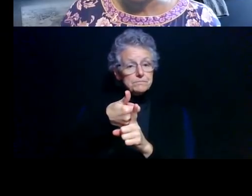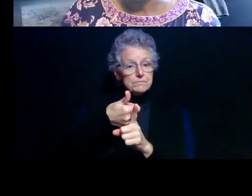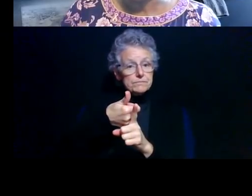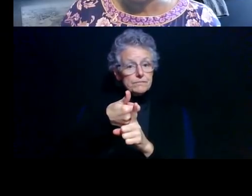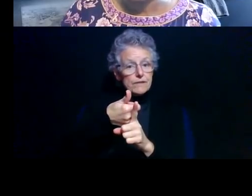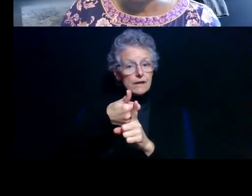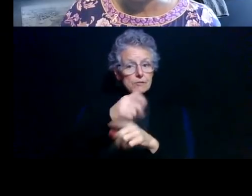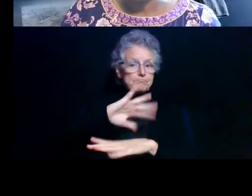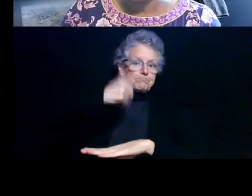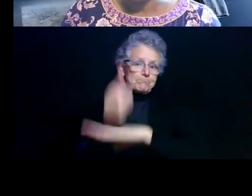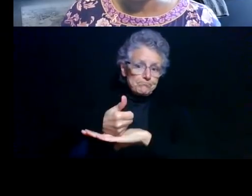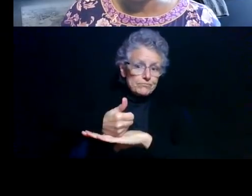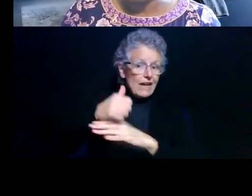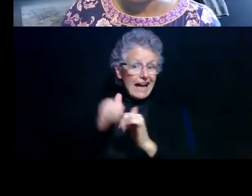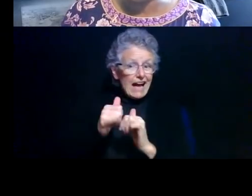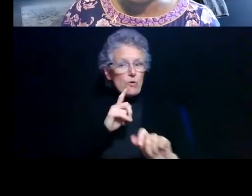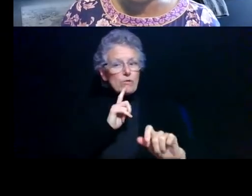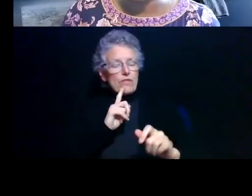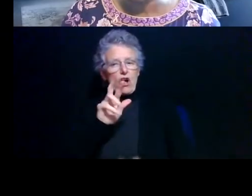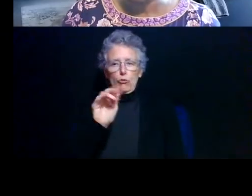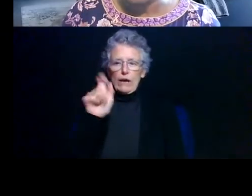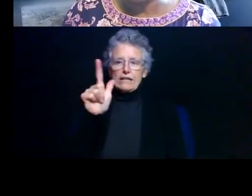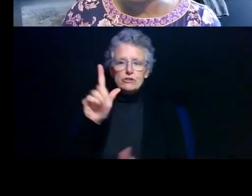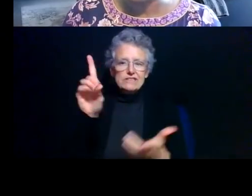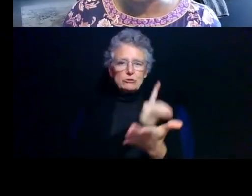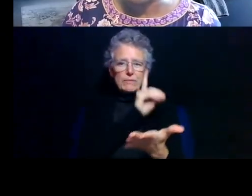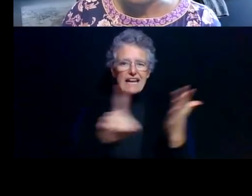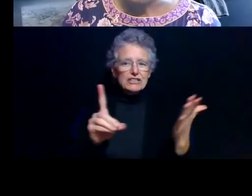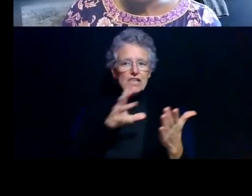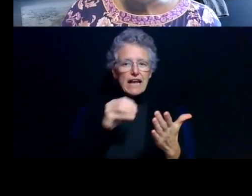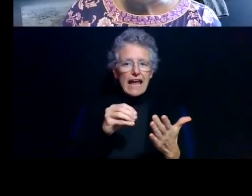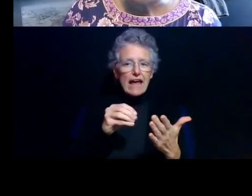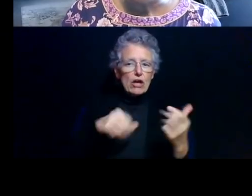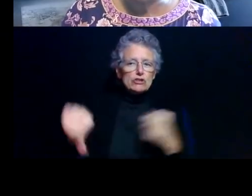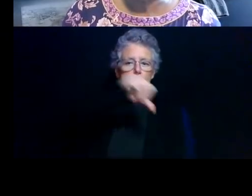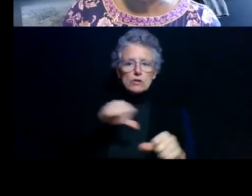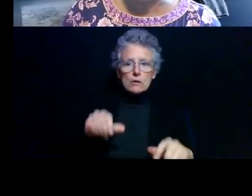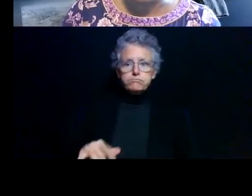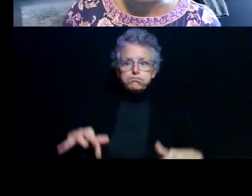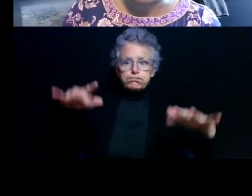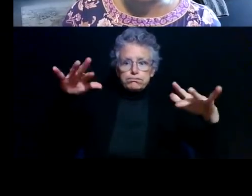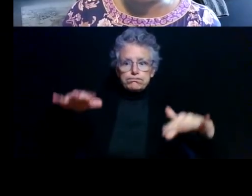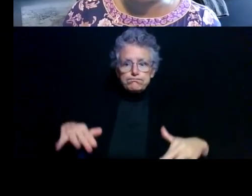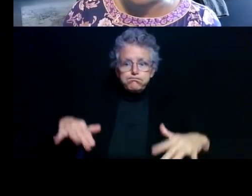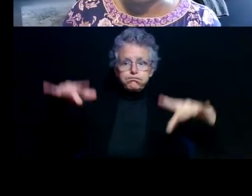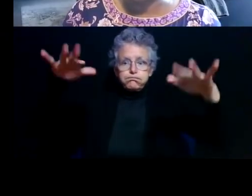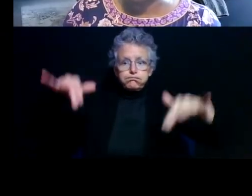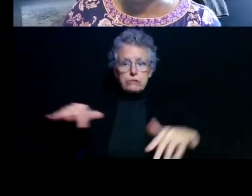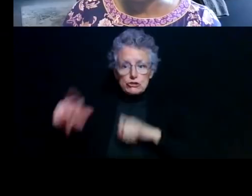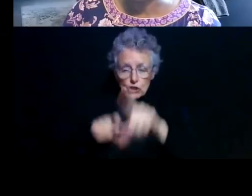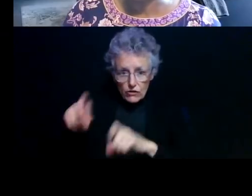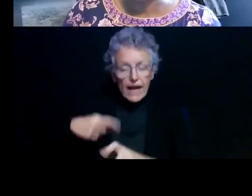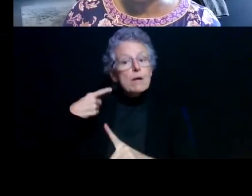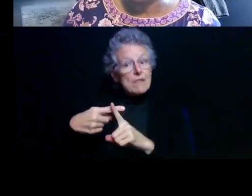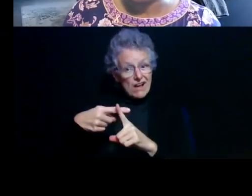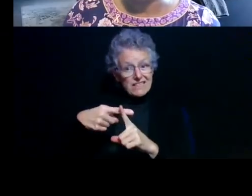instituted in response to the Racial Discrimination and Social Unrest Survey and the concerns that were presented by the Black Medical